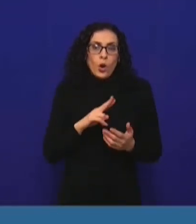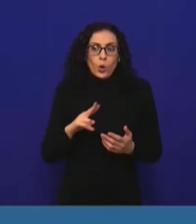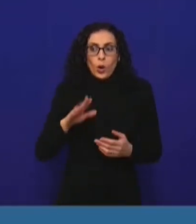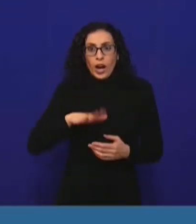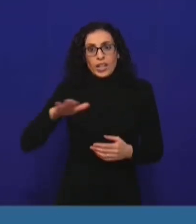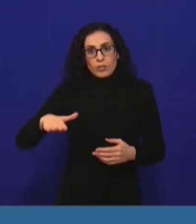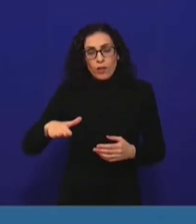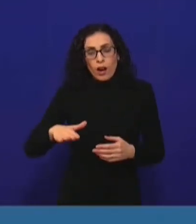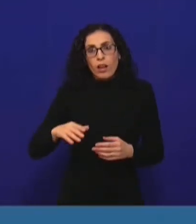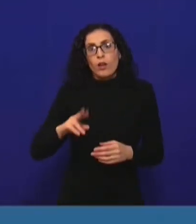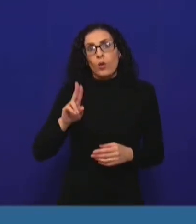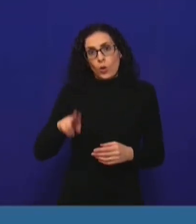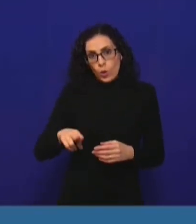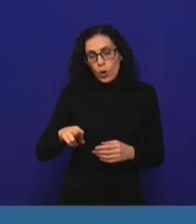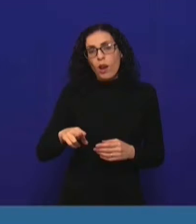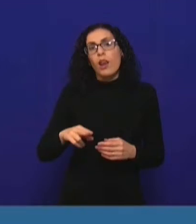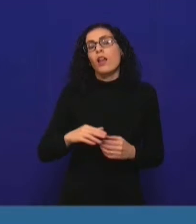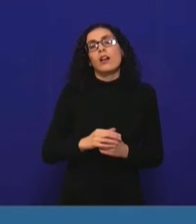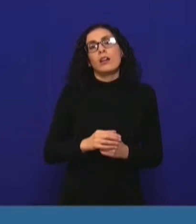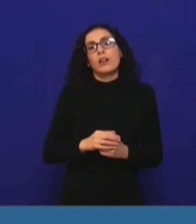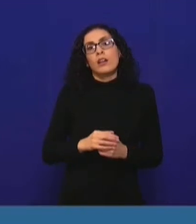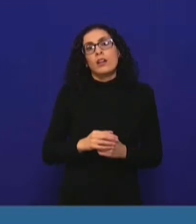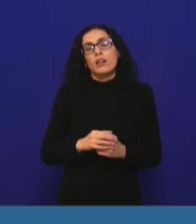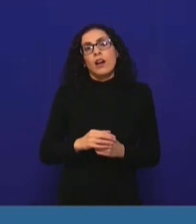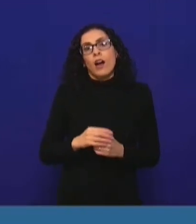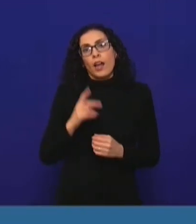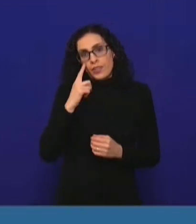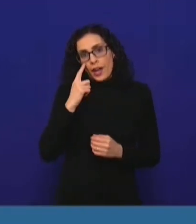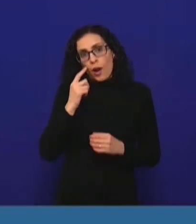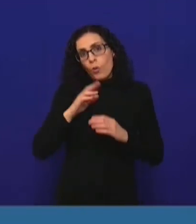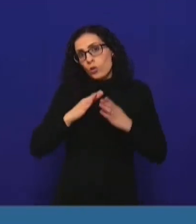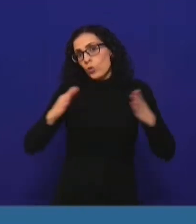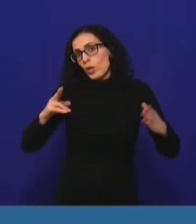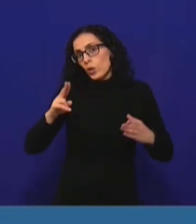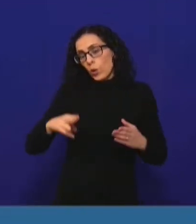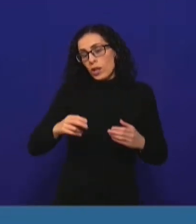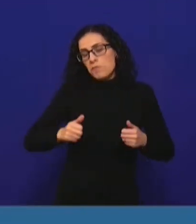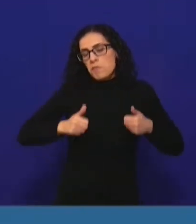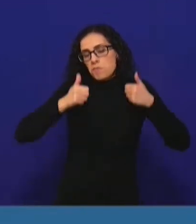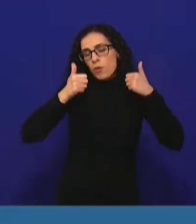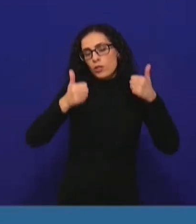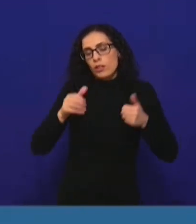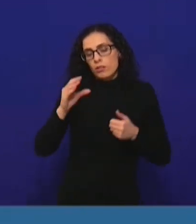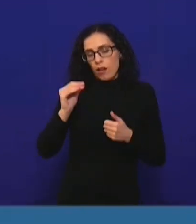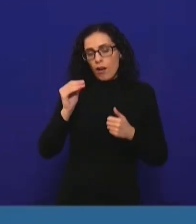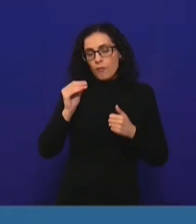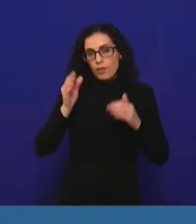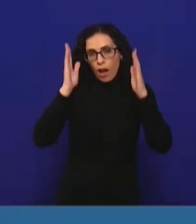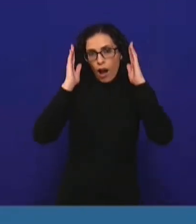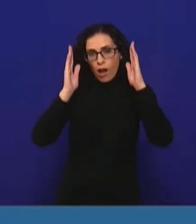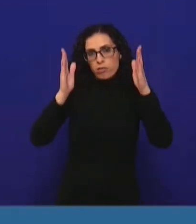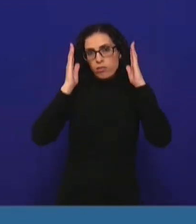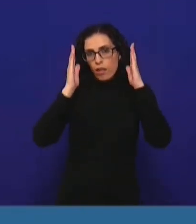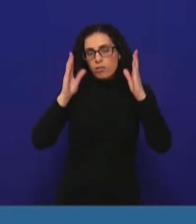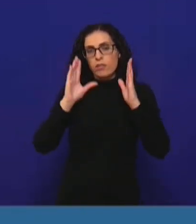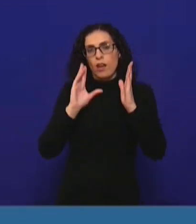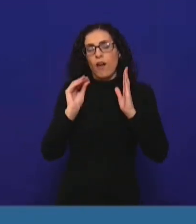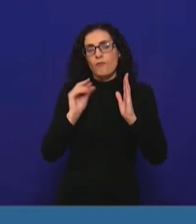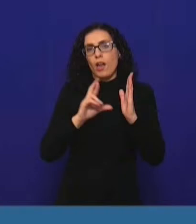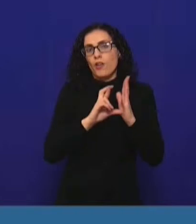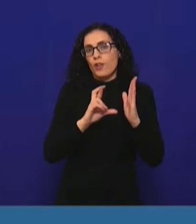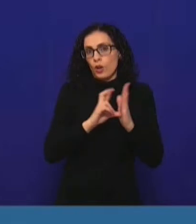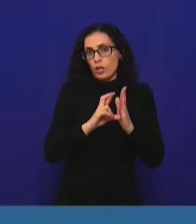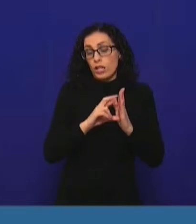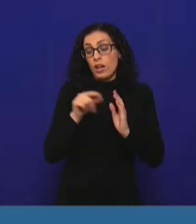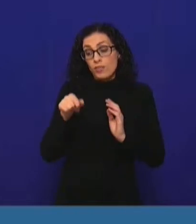ukoll jibnihom dawn l-extracurricular activities, però rridu nsegwu l-miżuri. Hemm l-sport protocols li wkoll ħdimnihom ma'